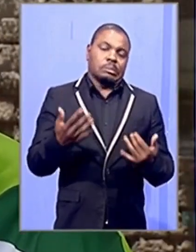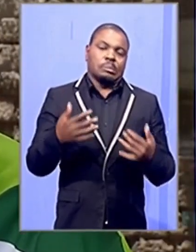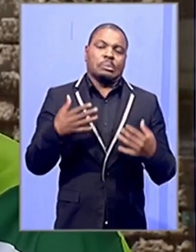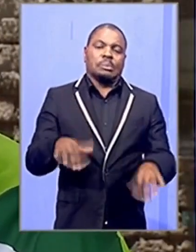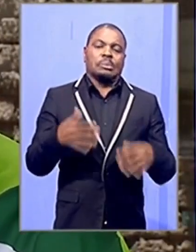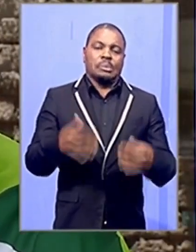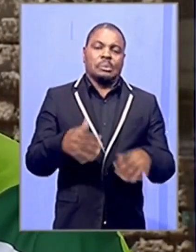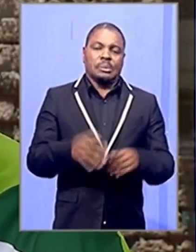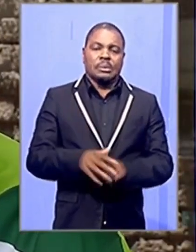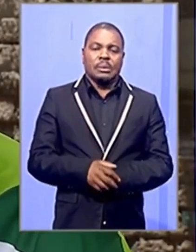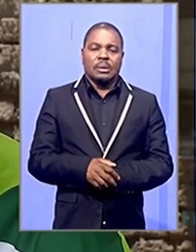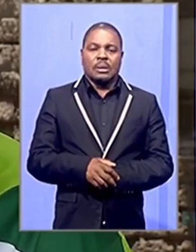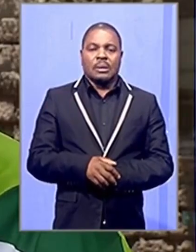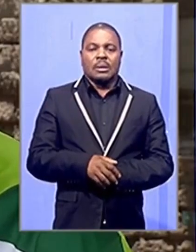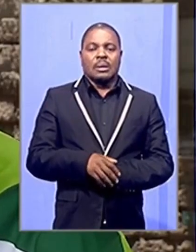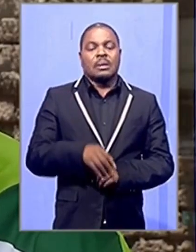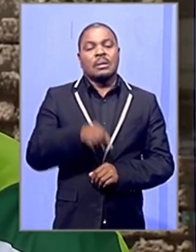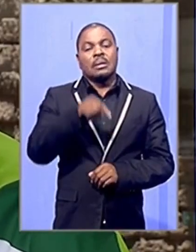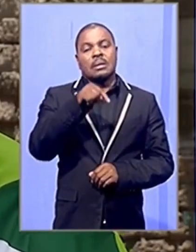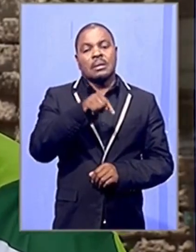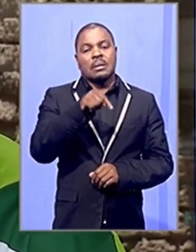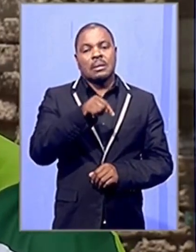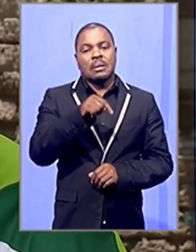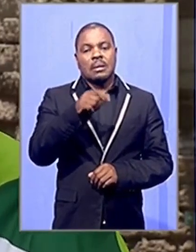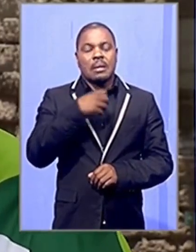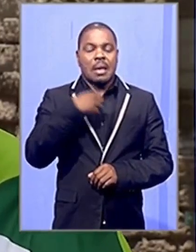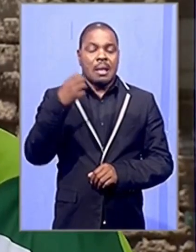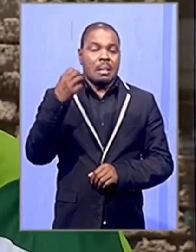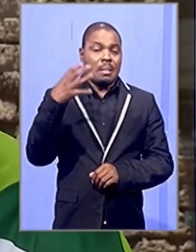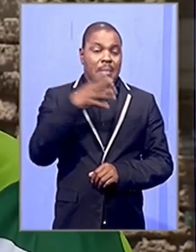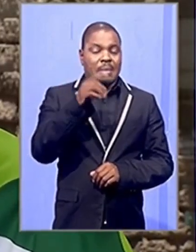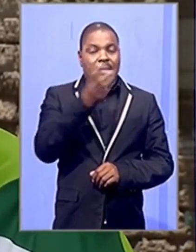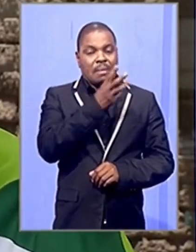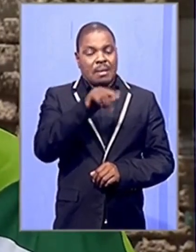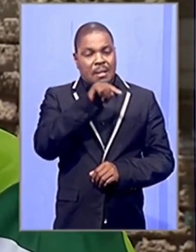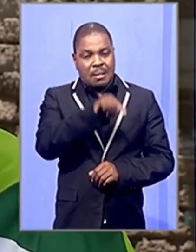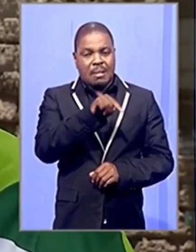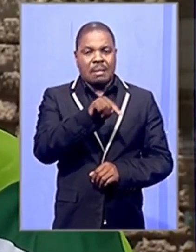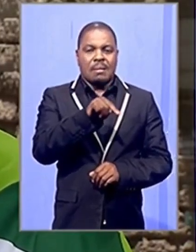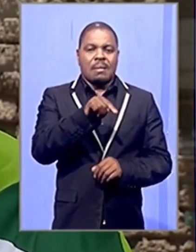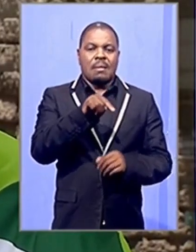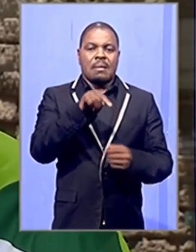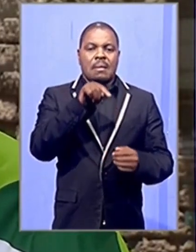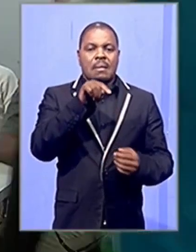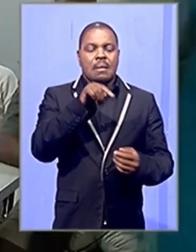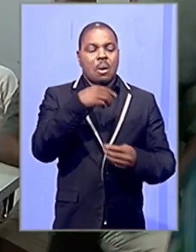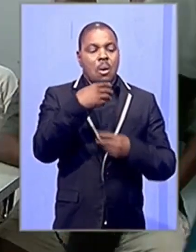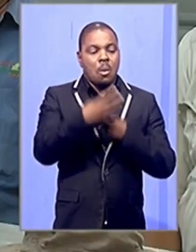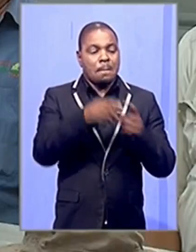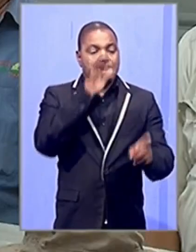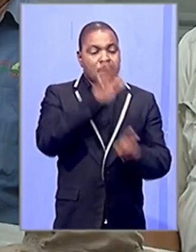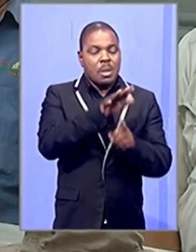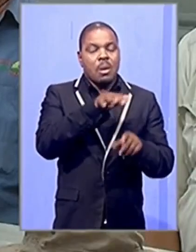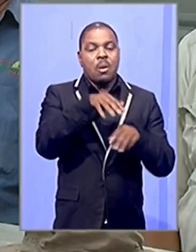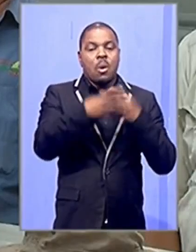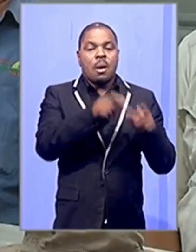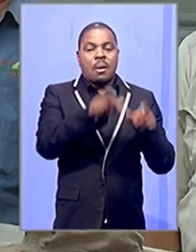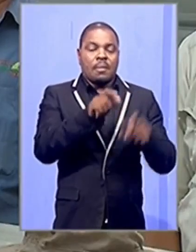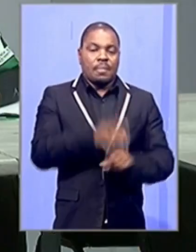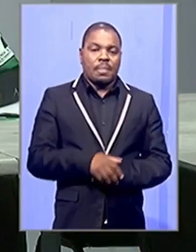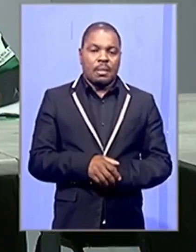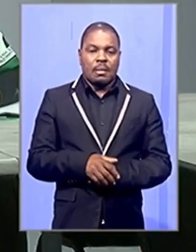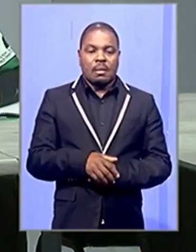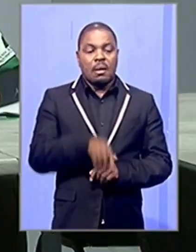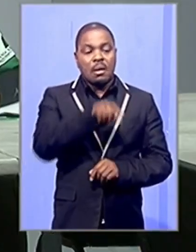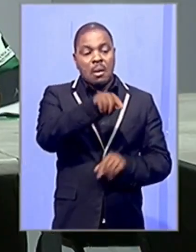the climate that is affected, and then the condition that has been affected by the workers. Diphuputso tse mabapi le ho